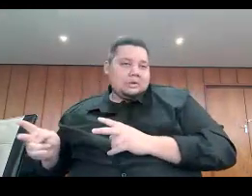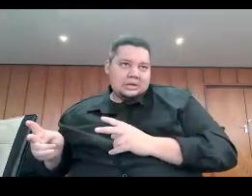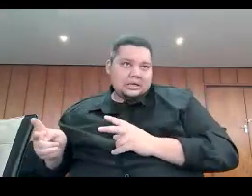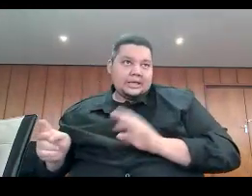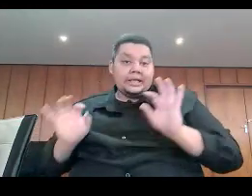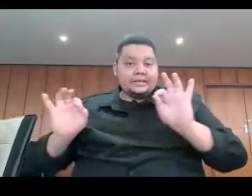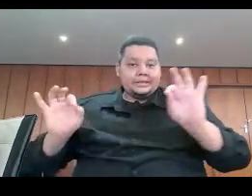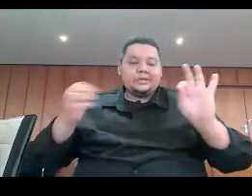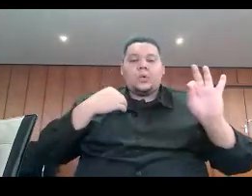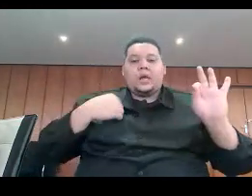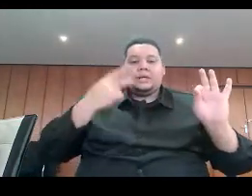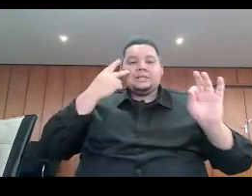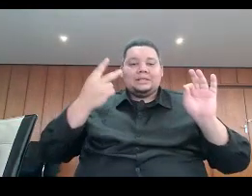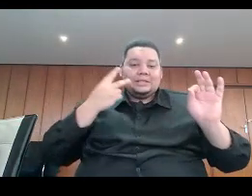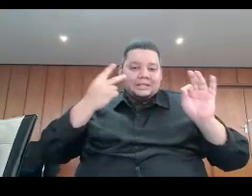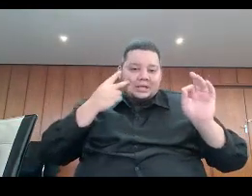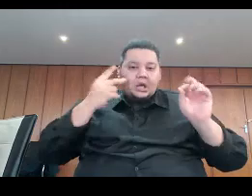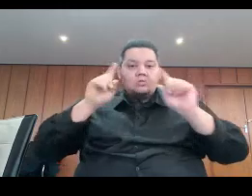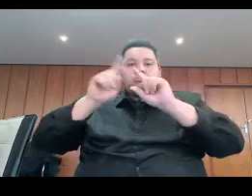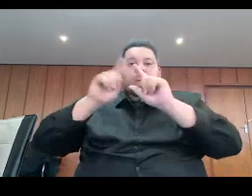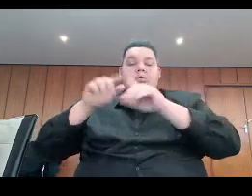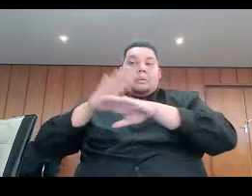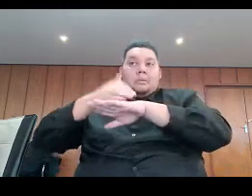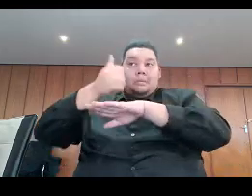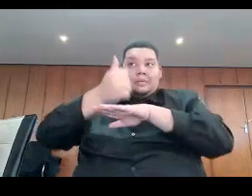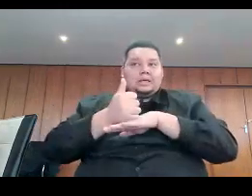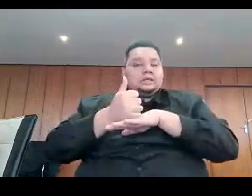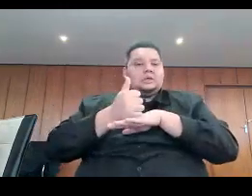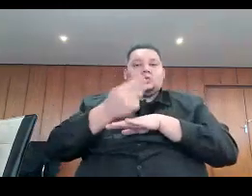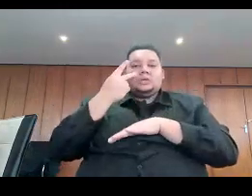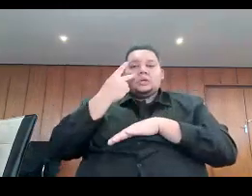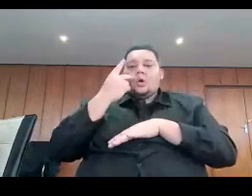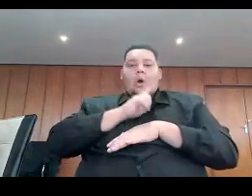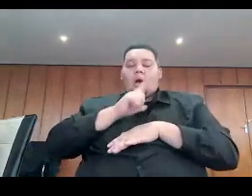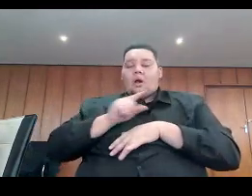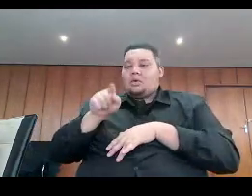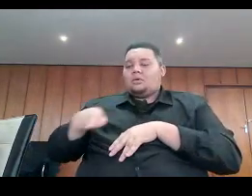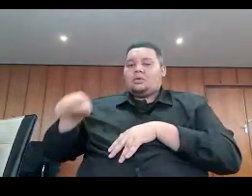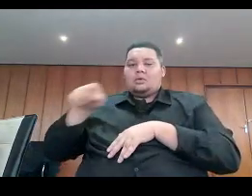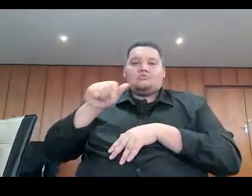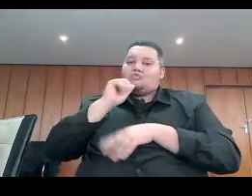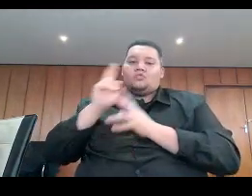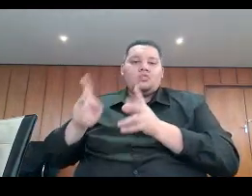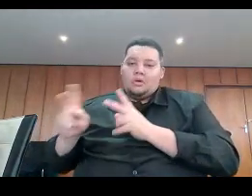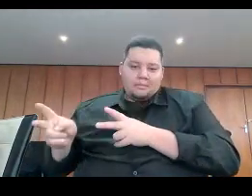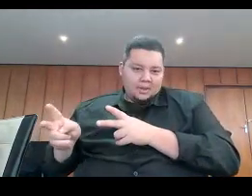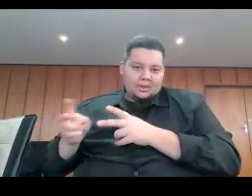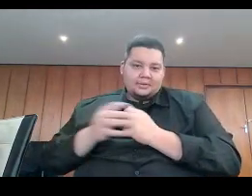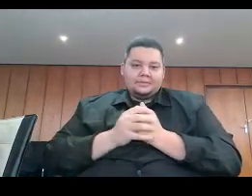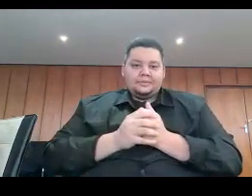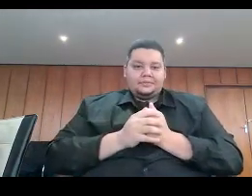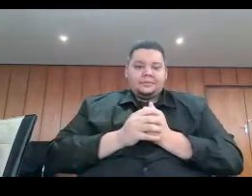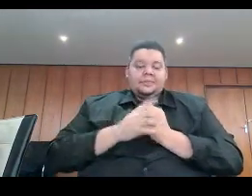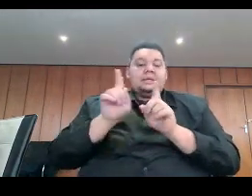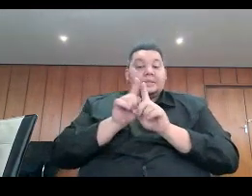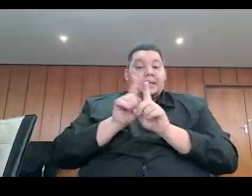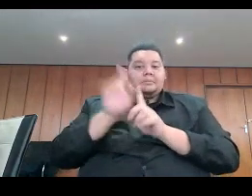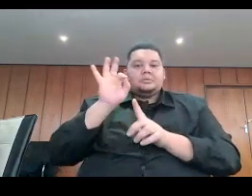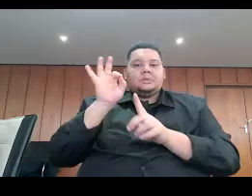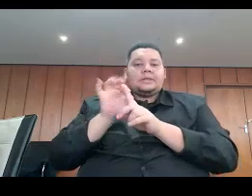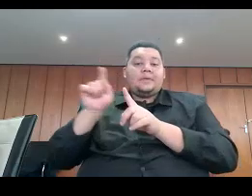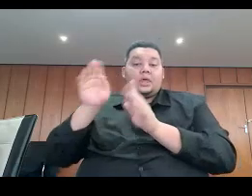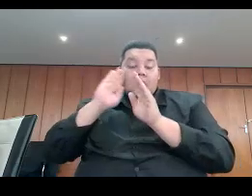then to seek a biological basis for what caused that abnormality. Specific to